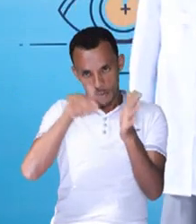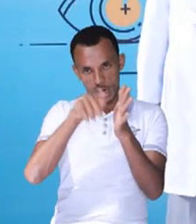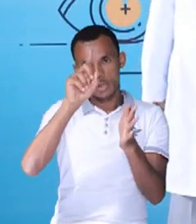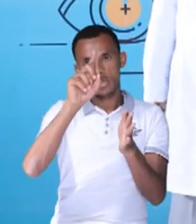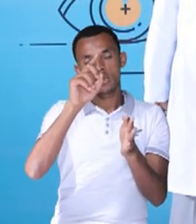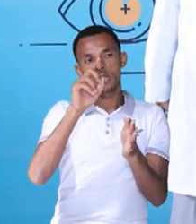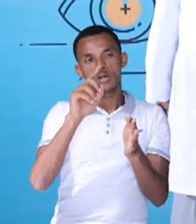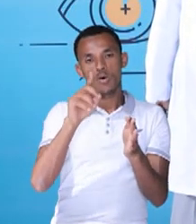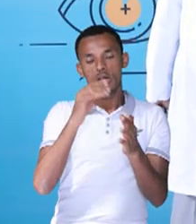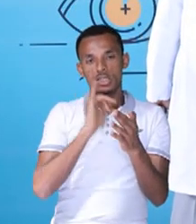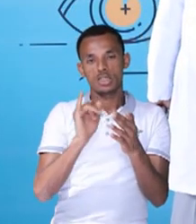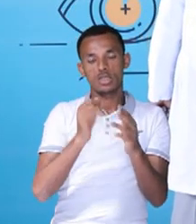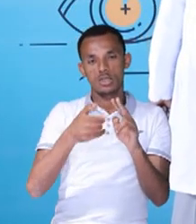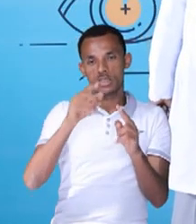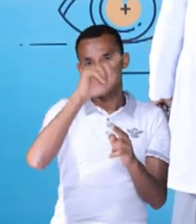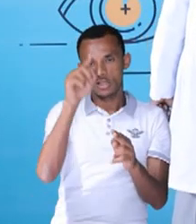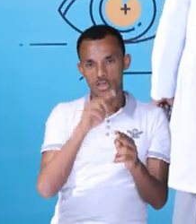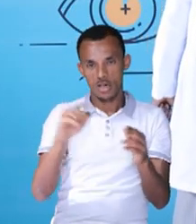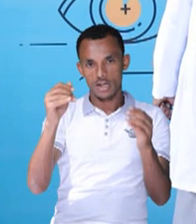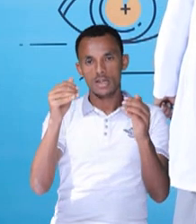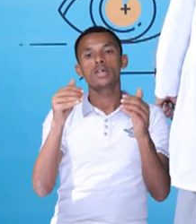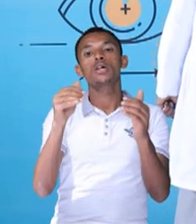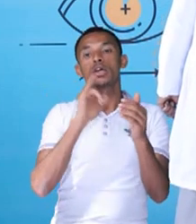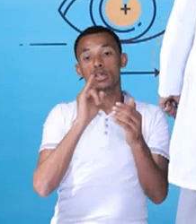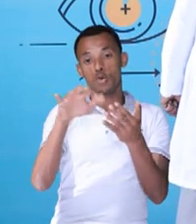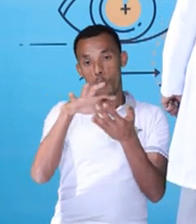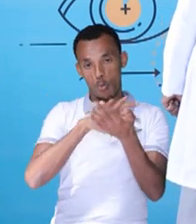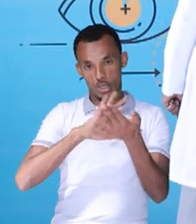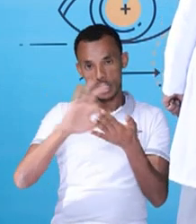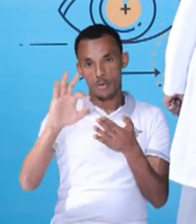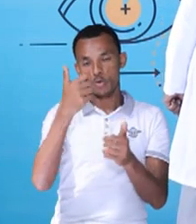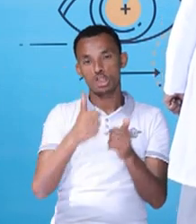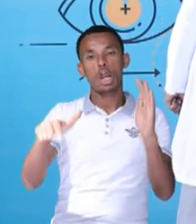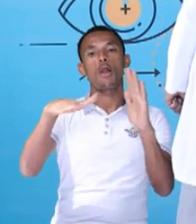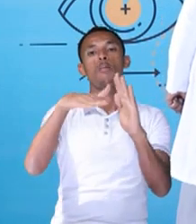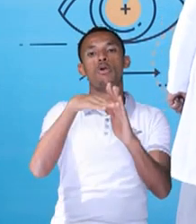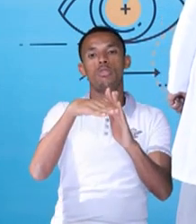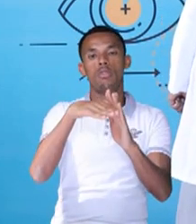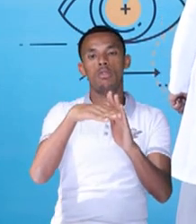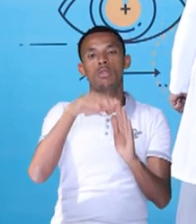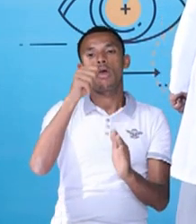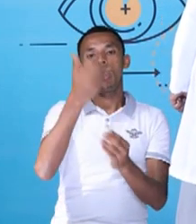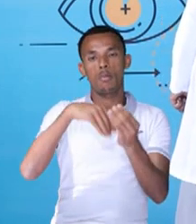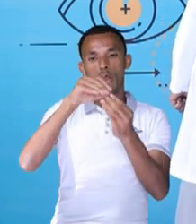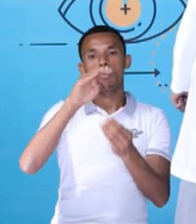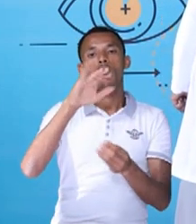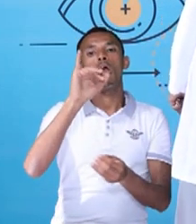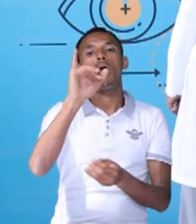that? If Z is a complex number which was represented by a plus